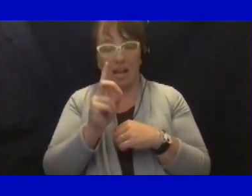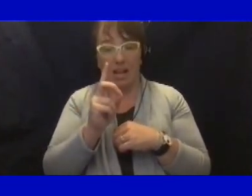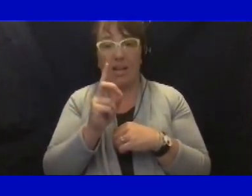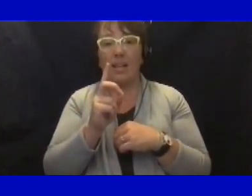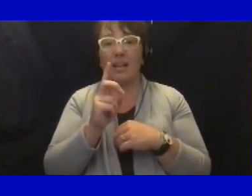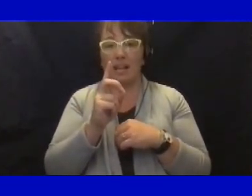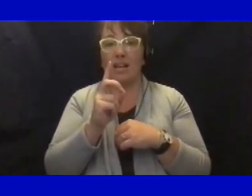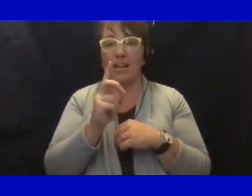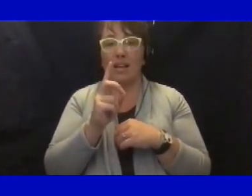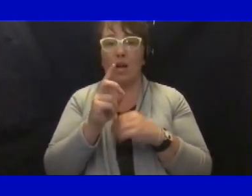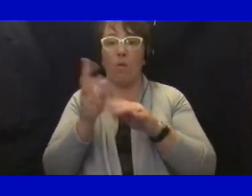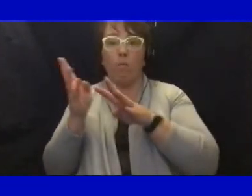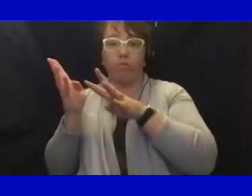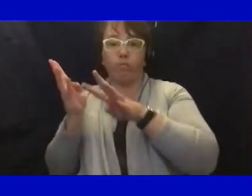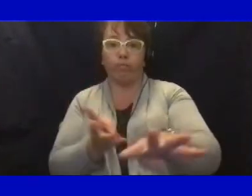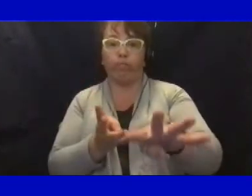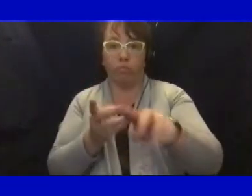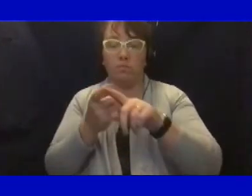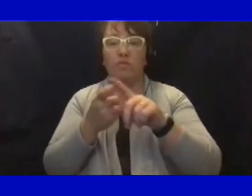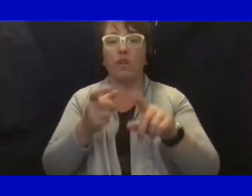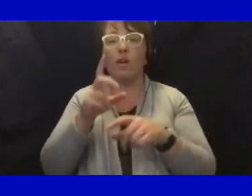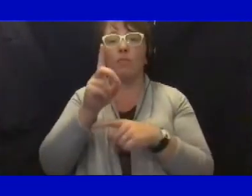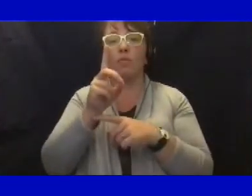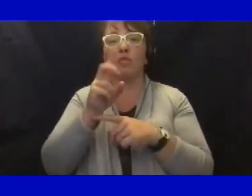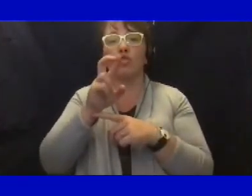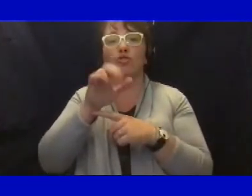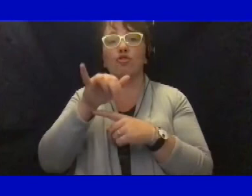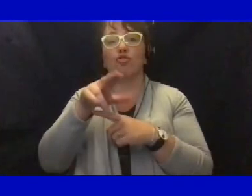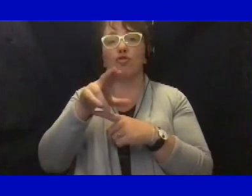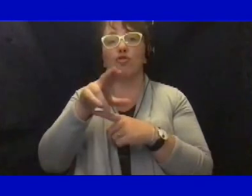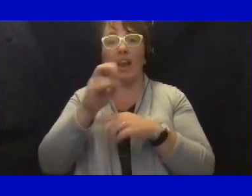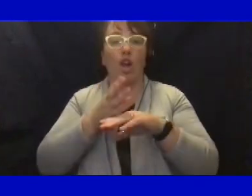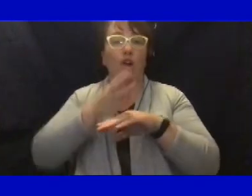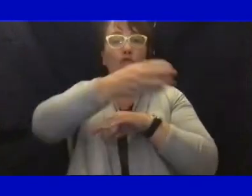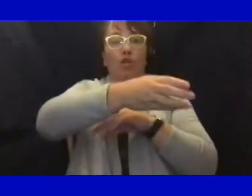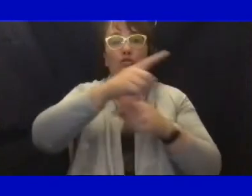this drainage ditch and across the street toward their homes.